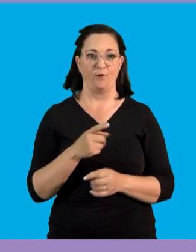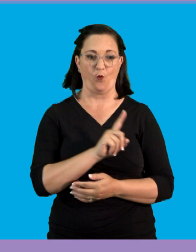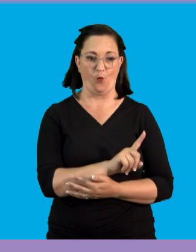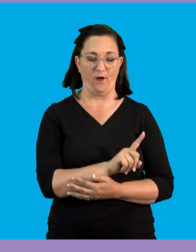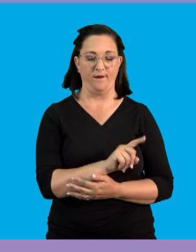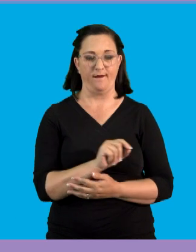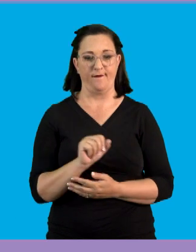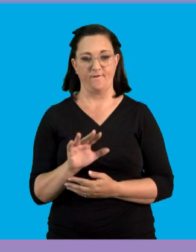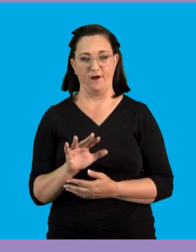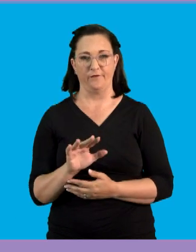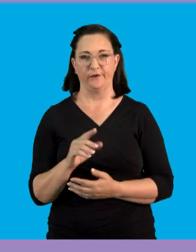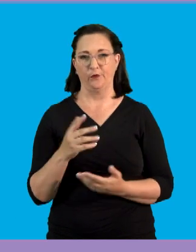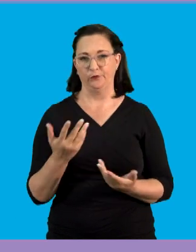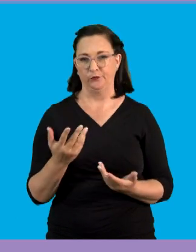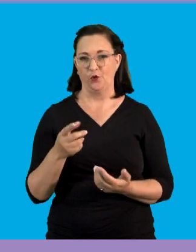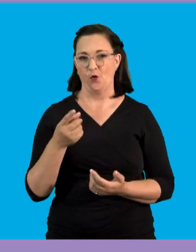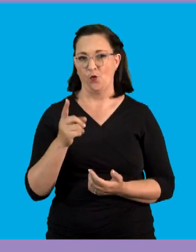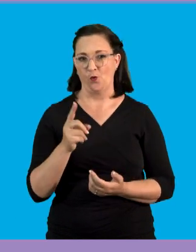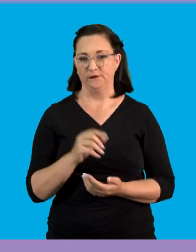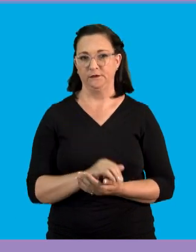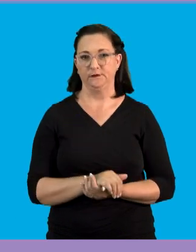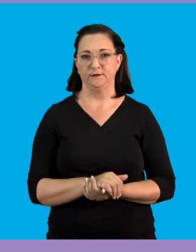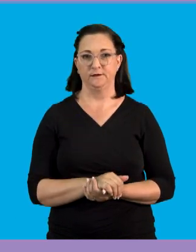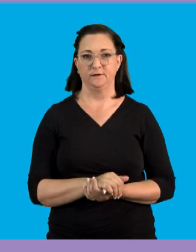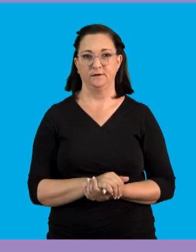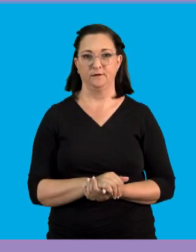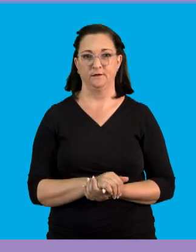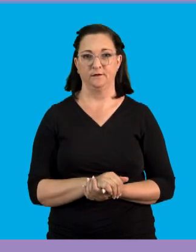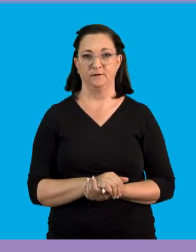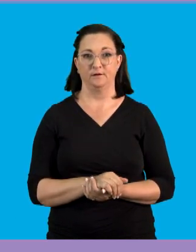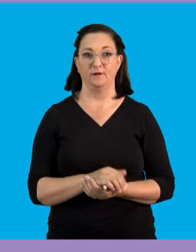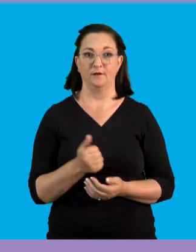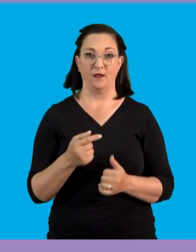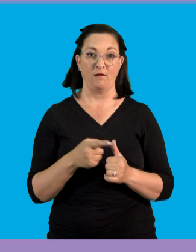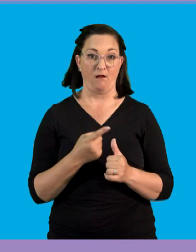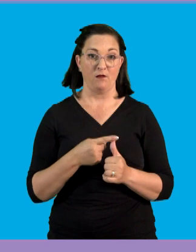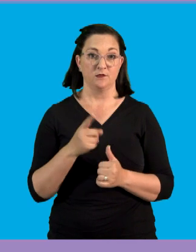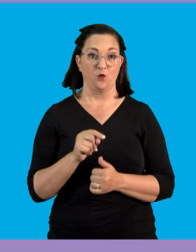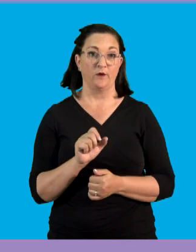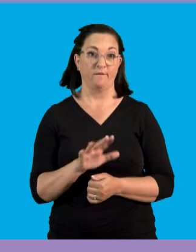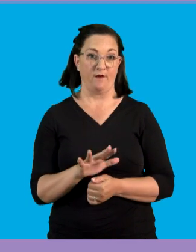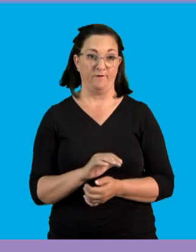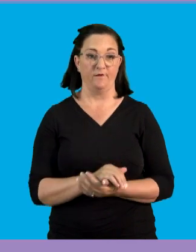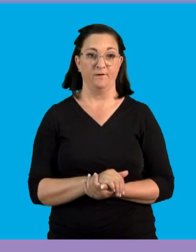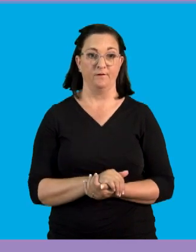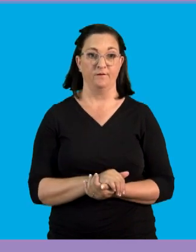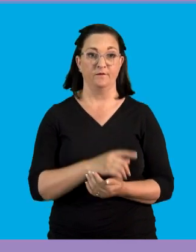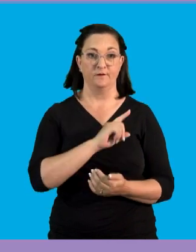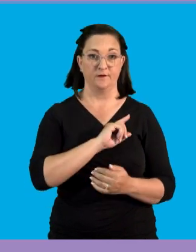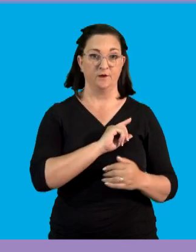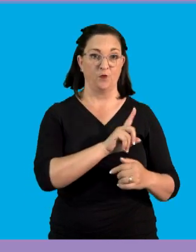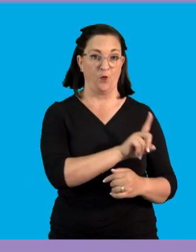between 1 and 5. And the LCM between 1 and 5 is 5. This means that we are